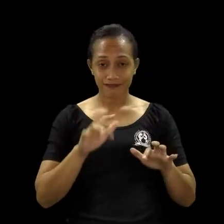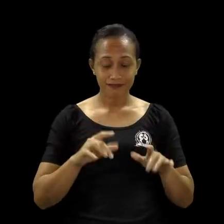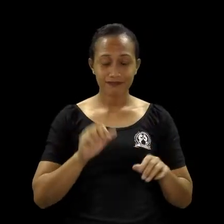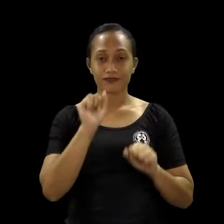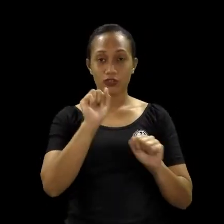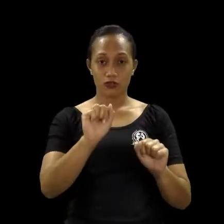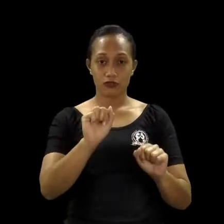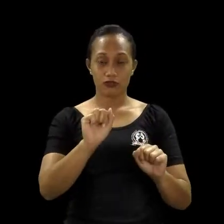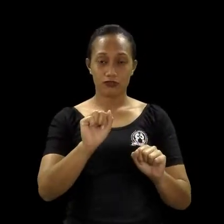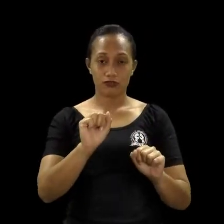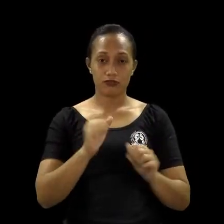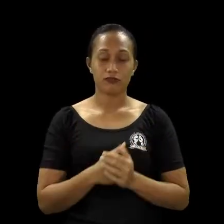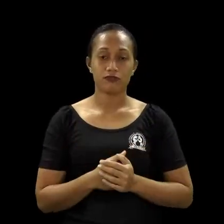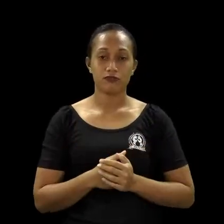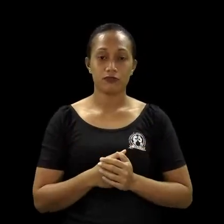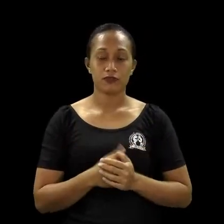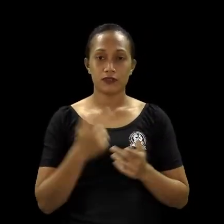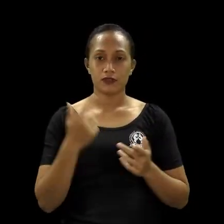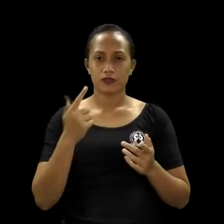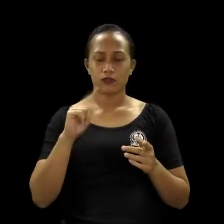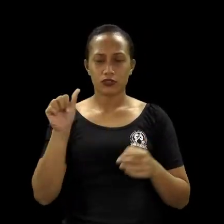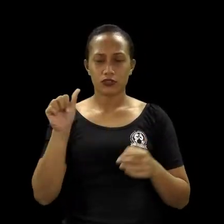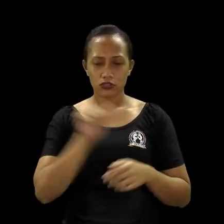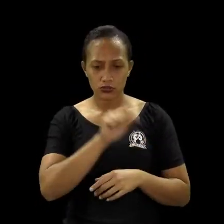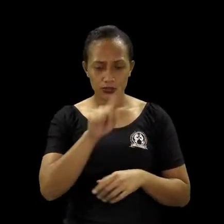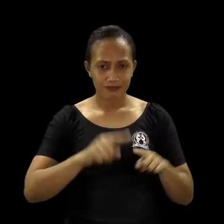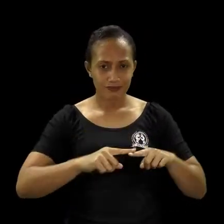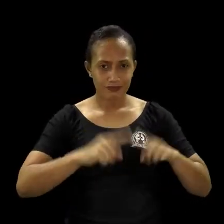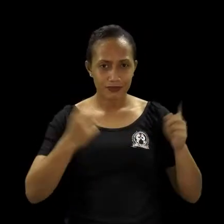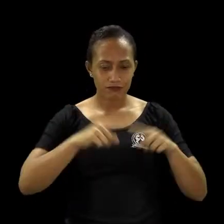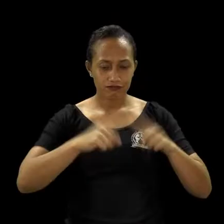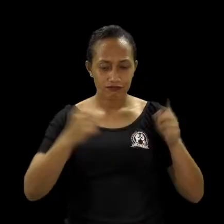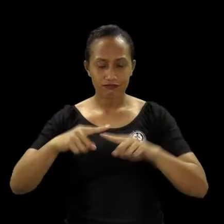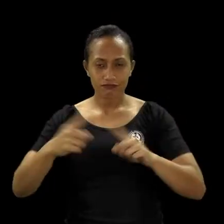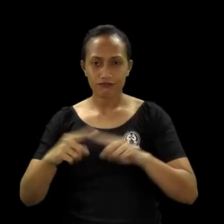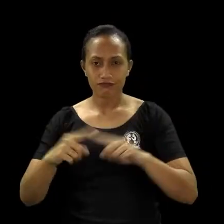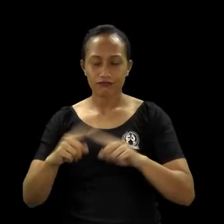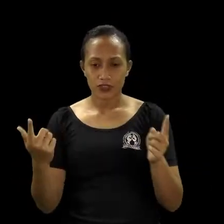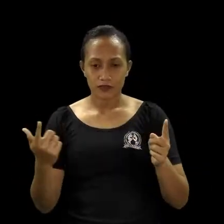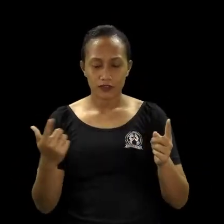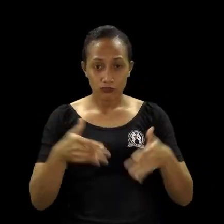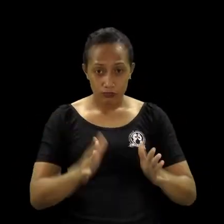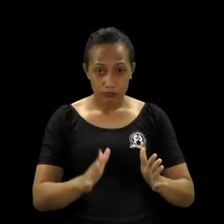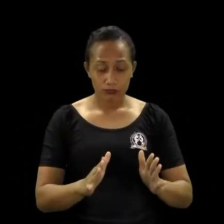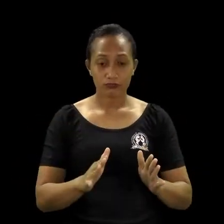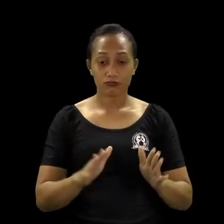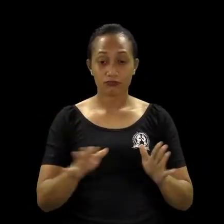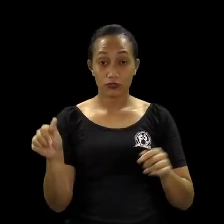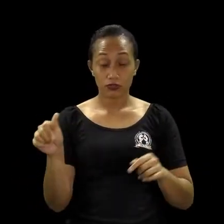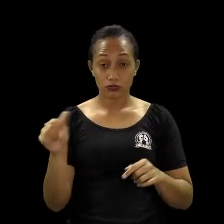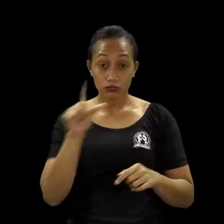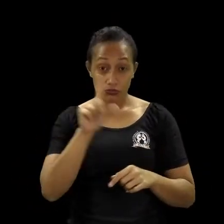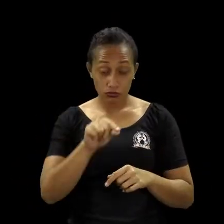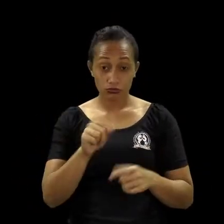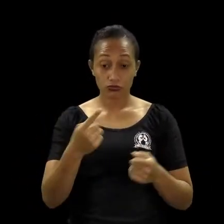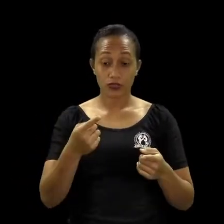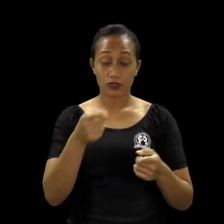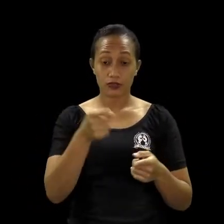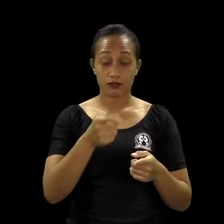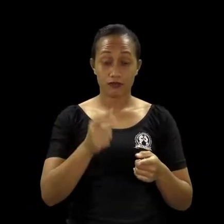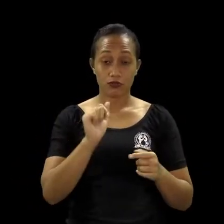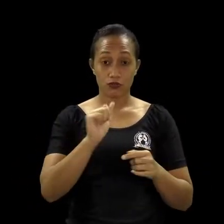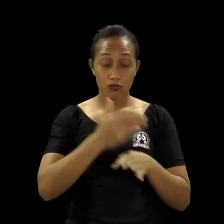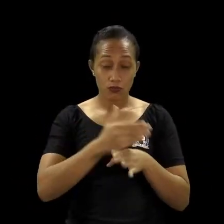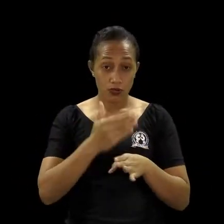on your own. Well, the thing that jumps out at you is that these are in different formats. This is a percentage, there's different representations. This is